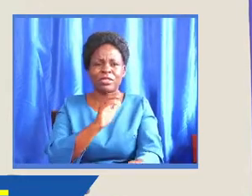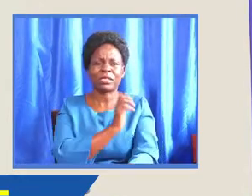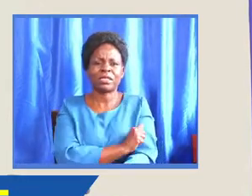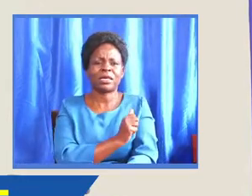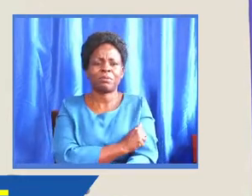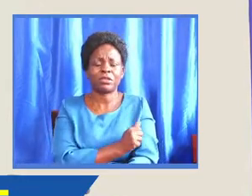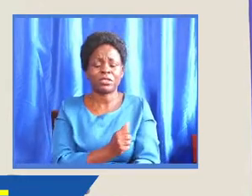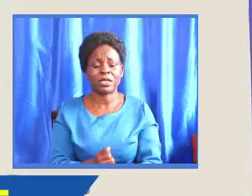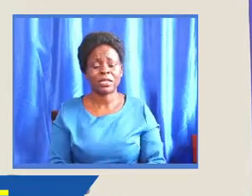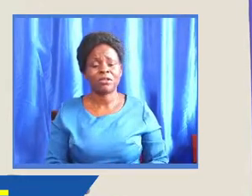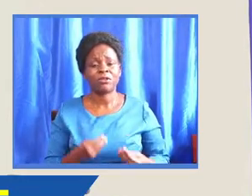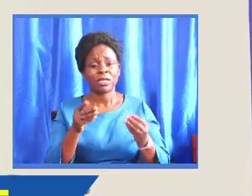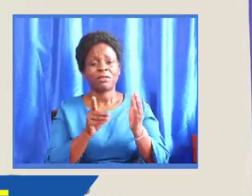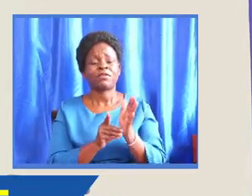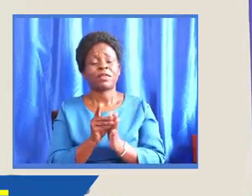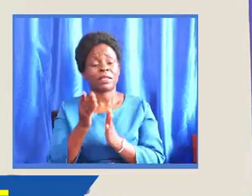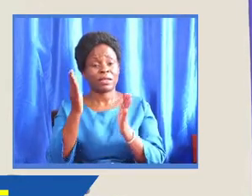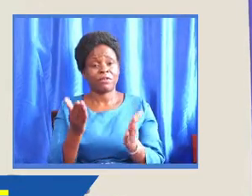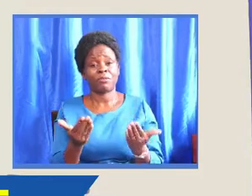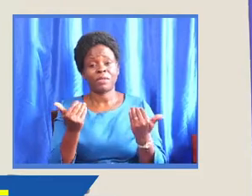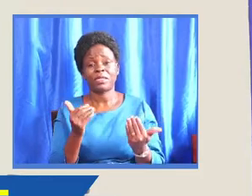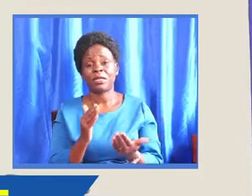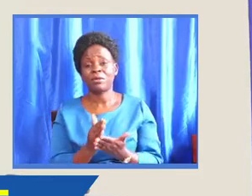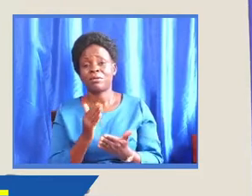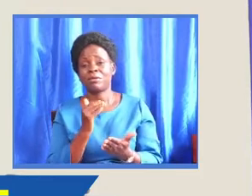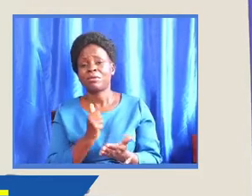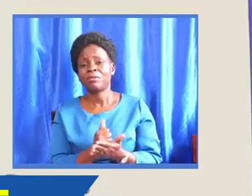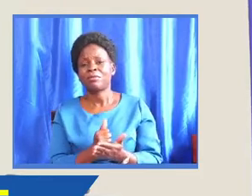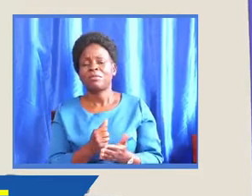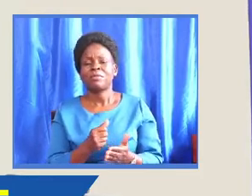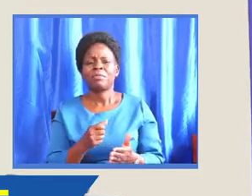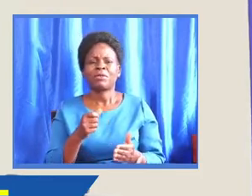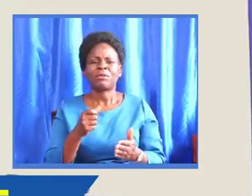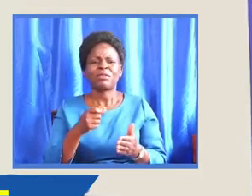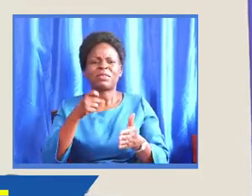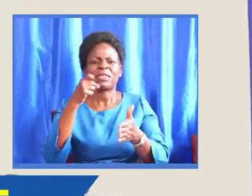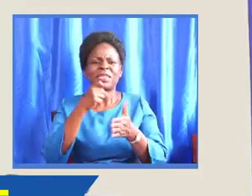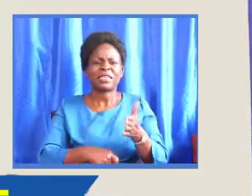the developers at the moment, because we are taxing just